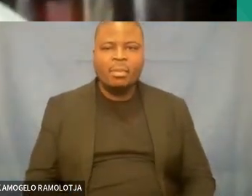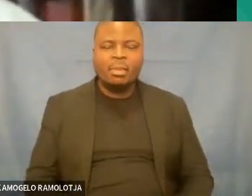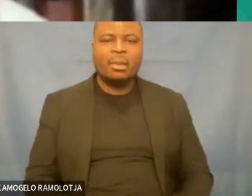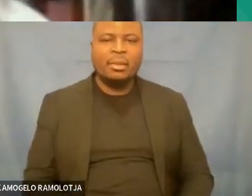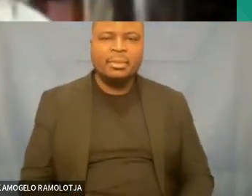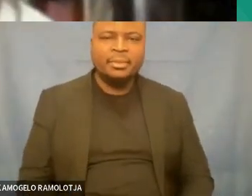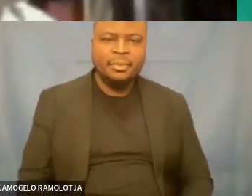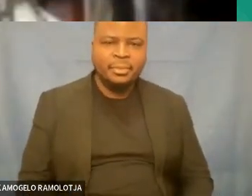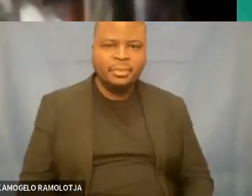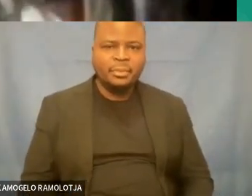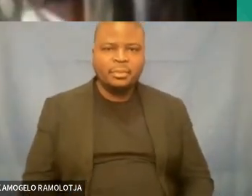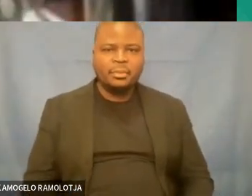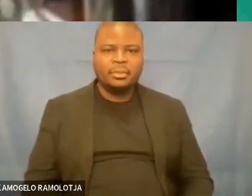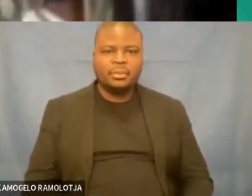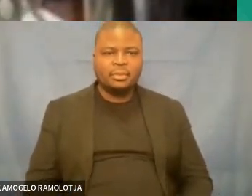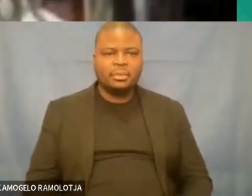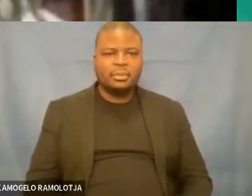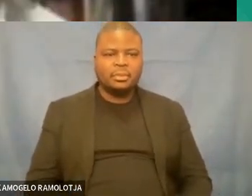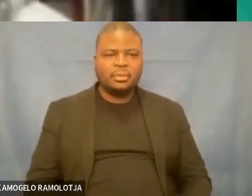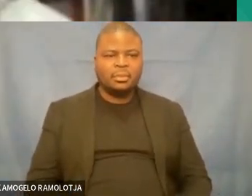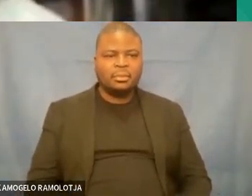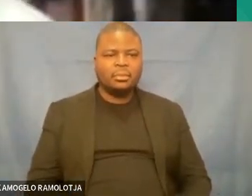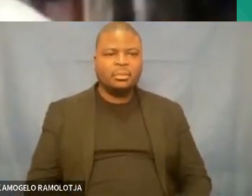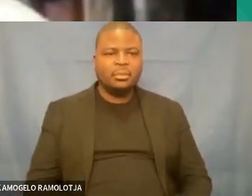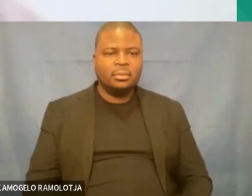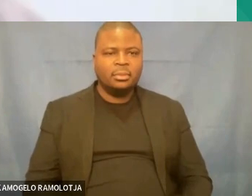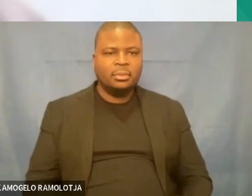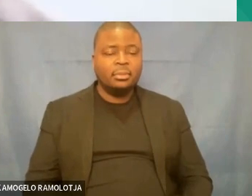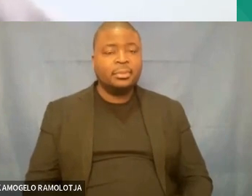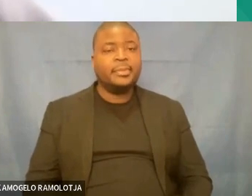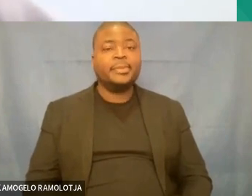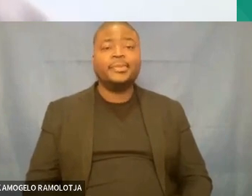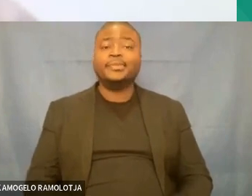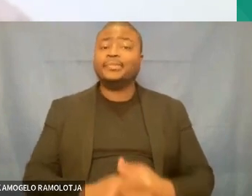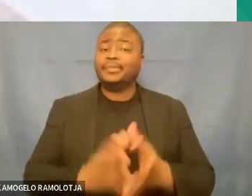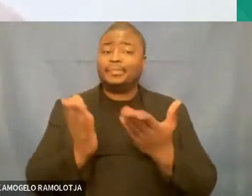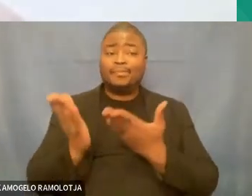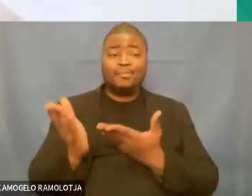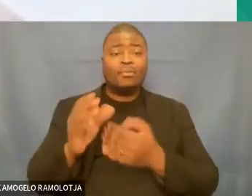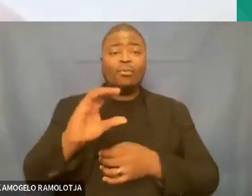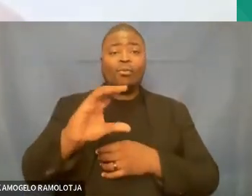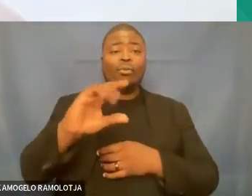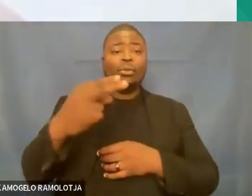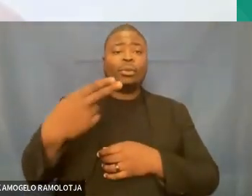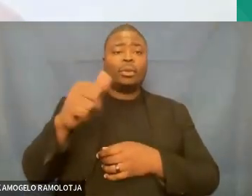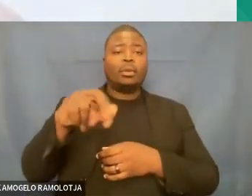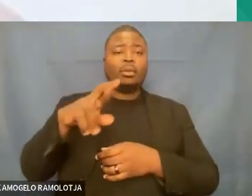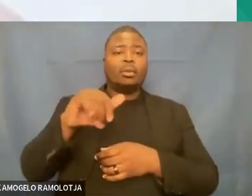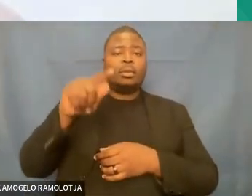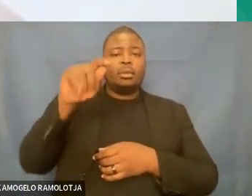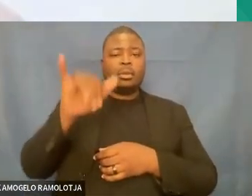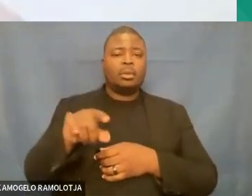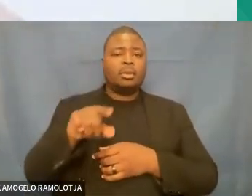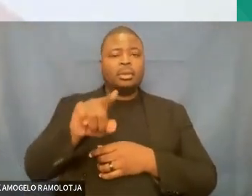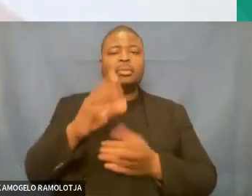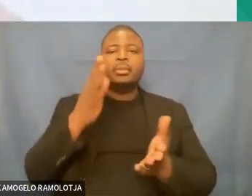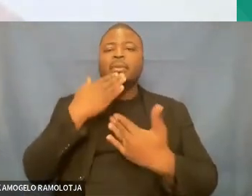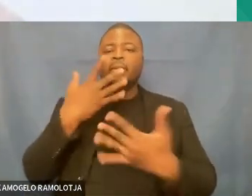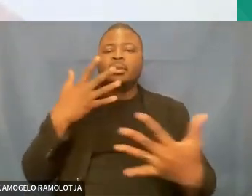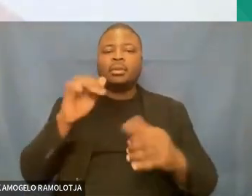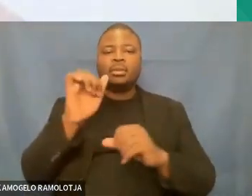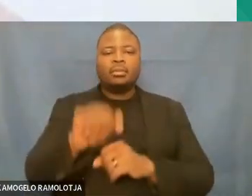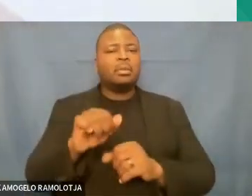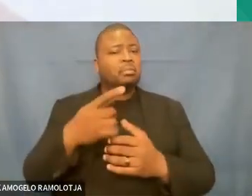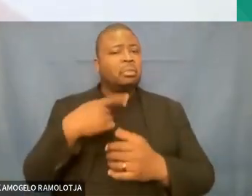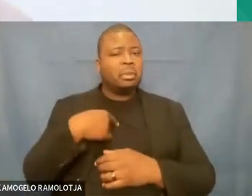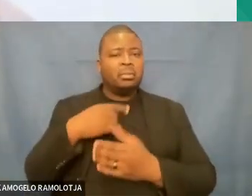Thanks so much, Charity. I'm just looking in the chat to see if